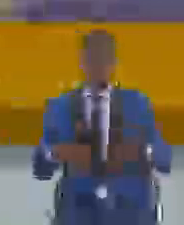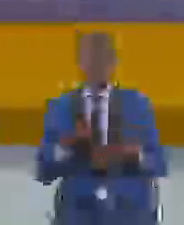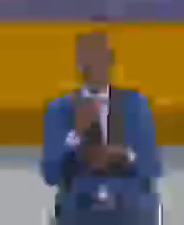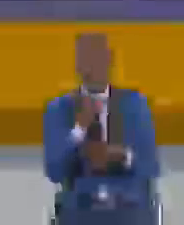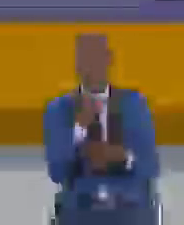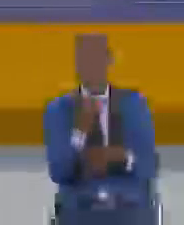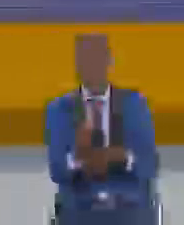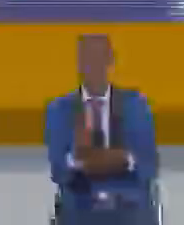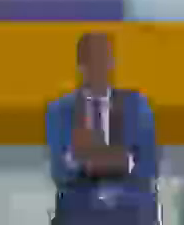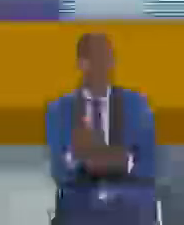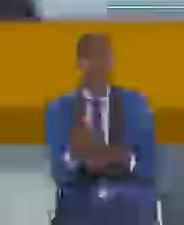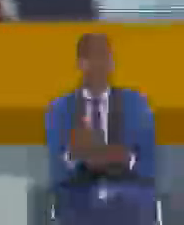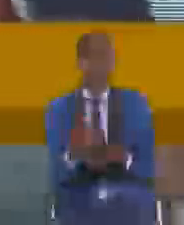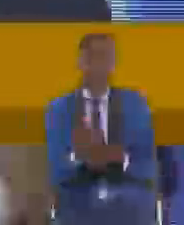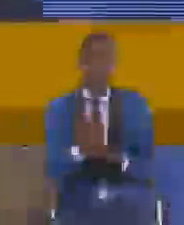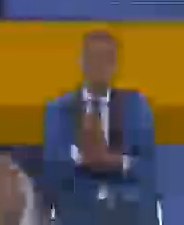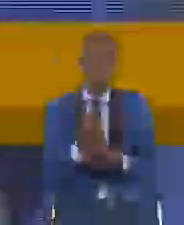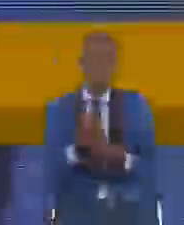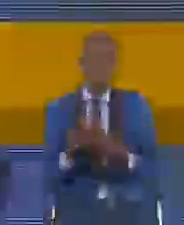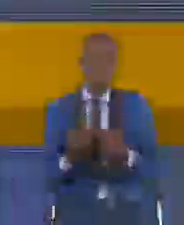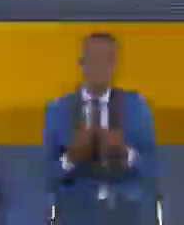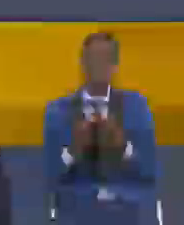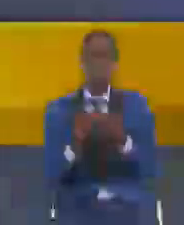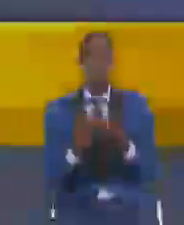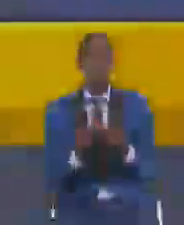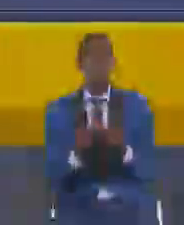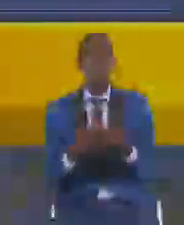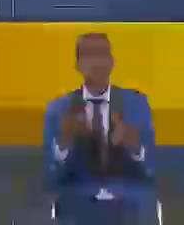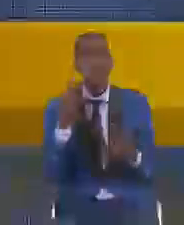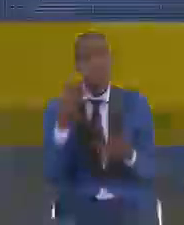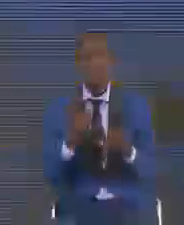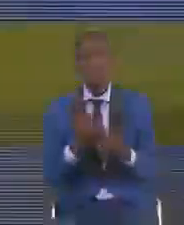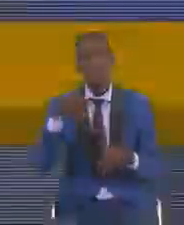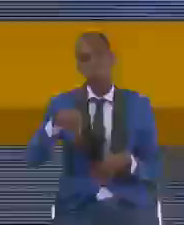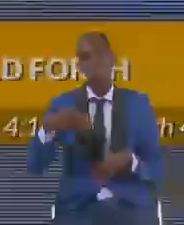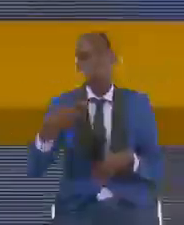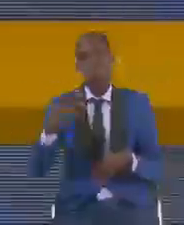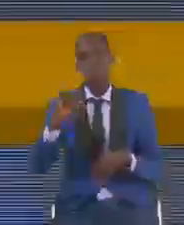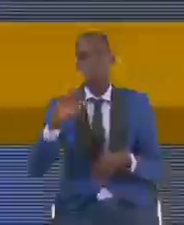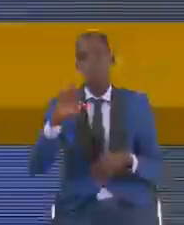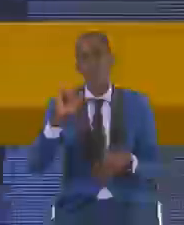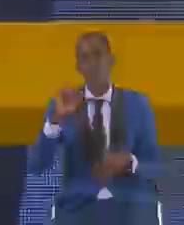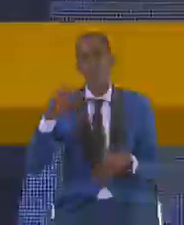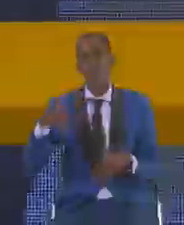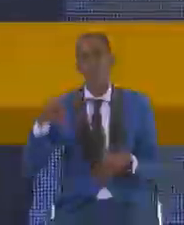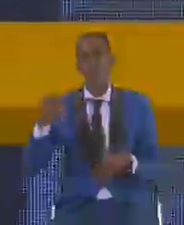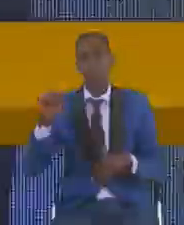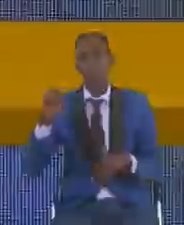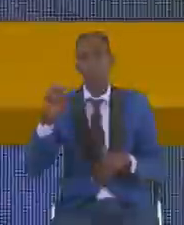not, hold forth. It tells us in Philippians chapter 2. And we're reading from verse 14